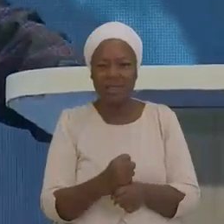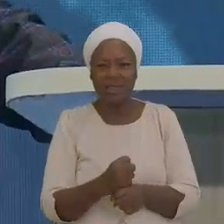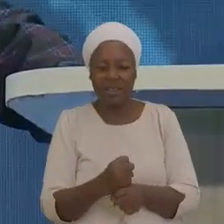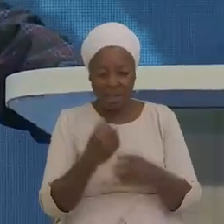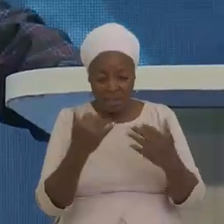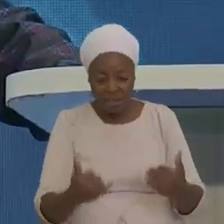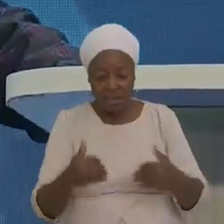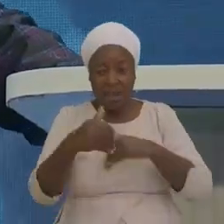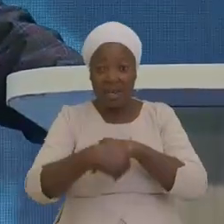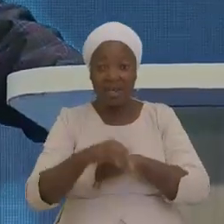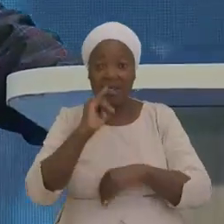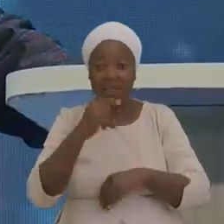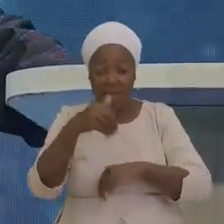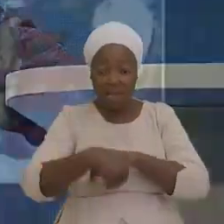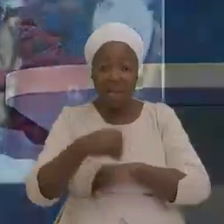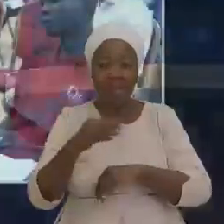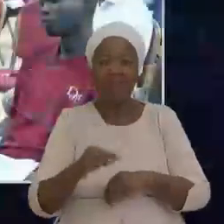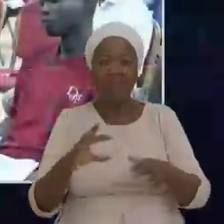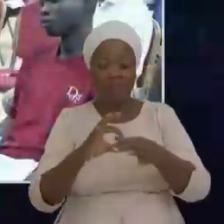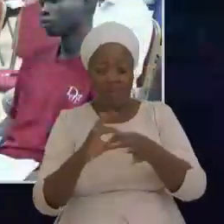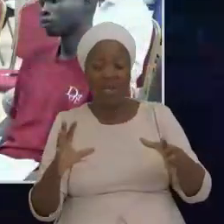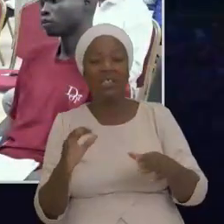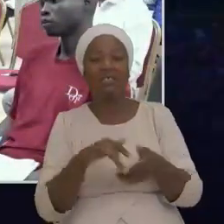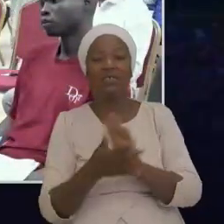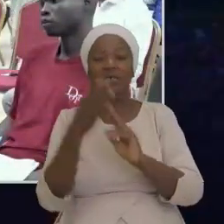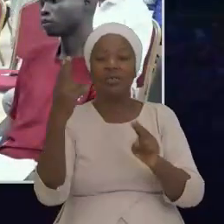tonight is the night of your release,